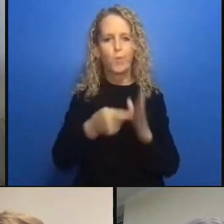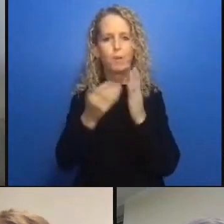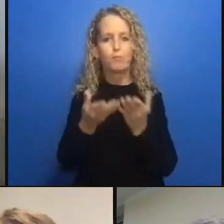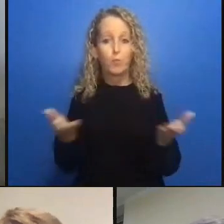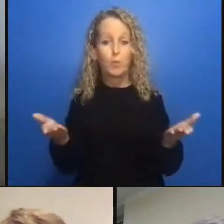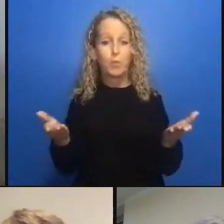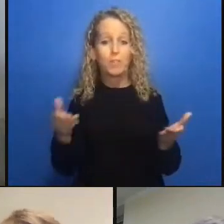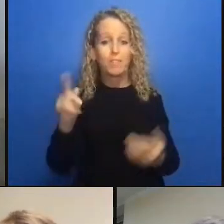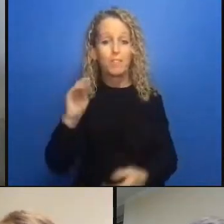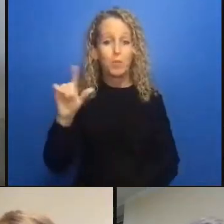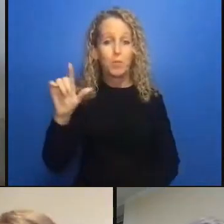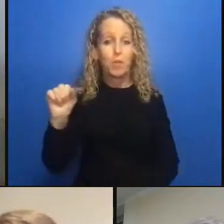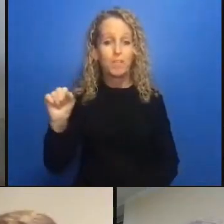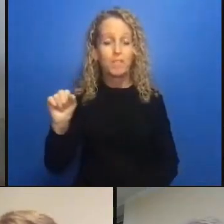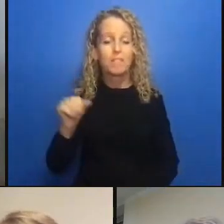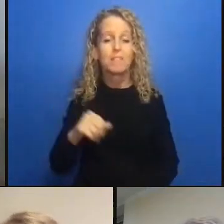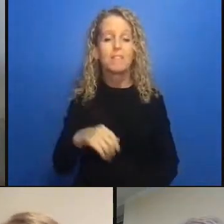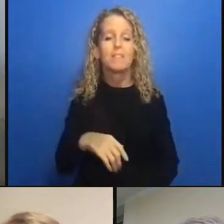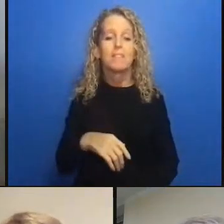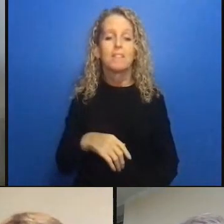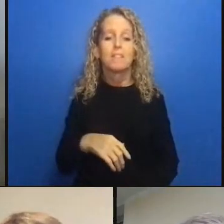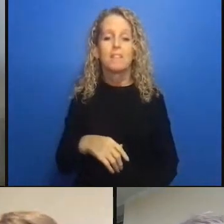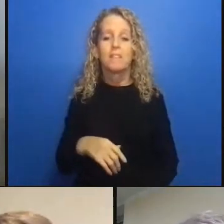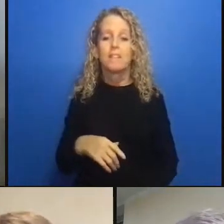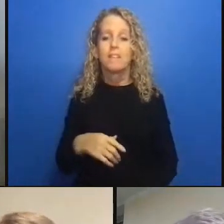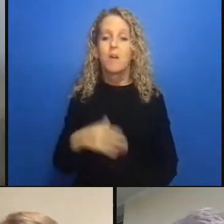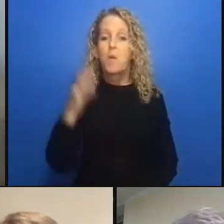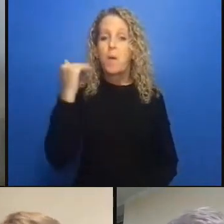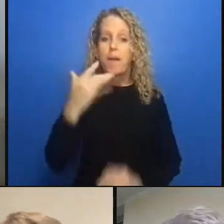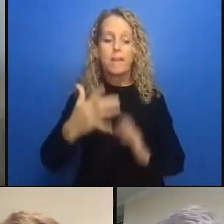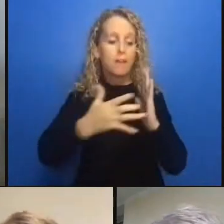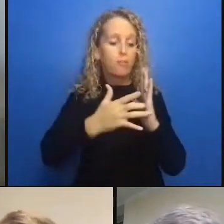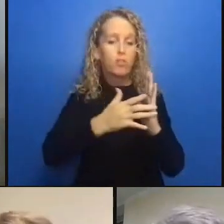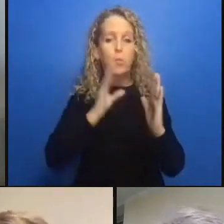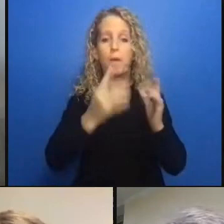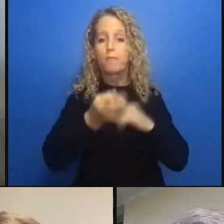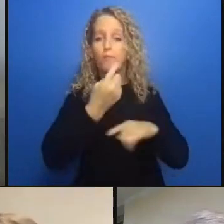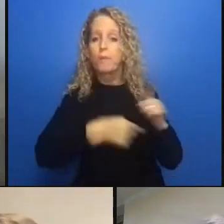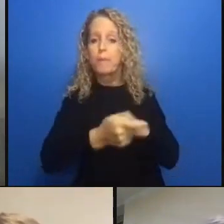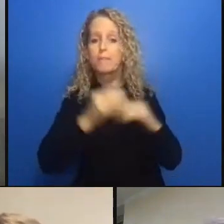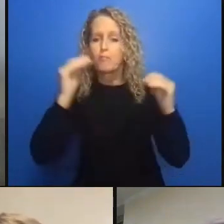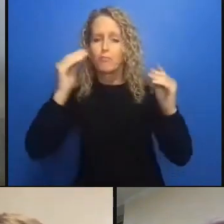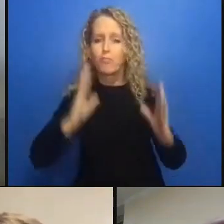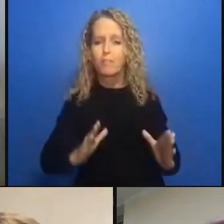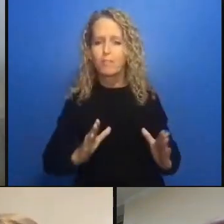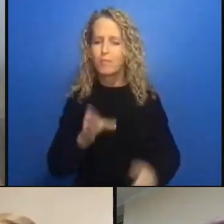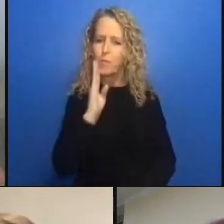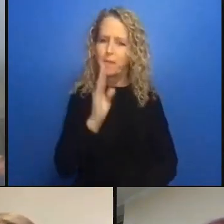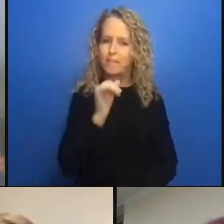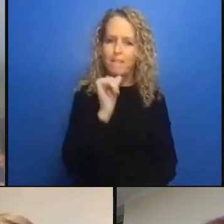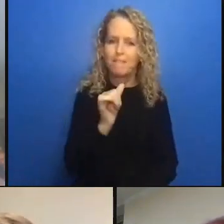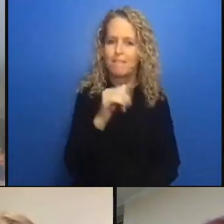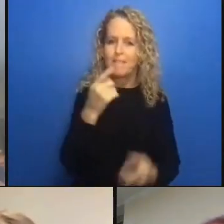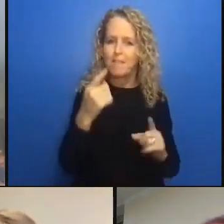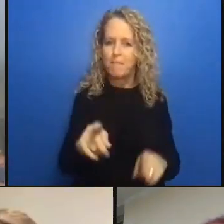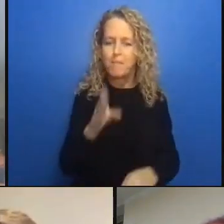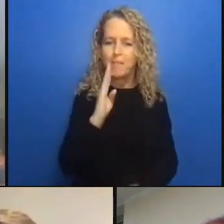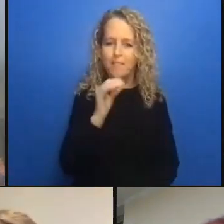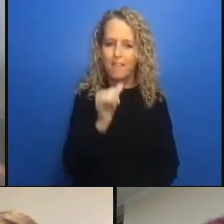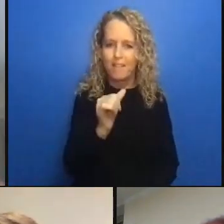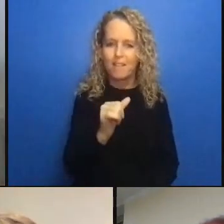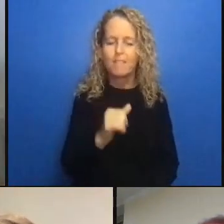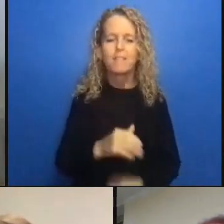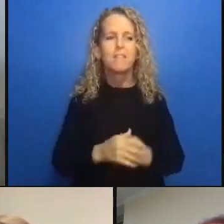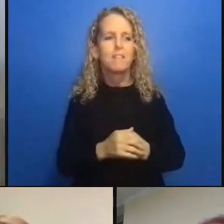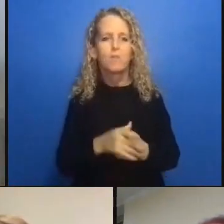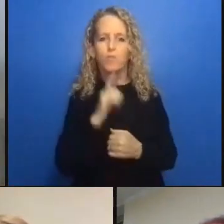a lot of fear that technology is going to take the place of an instructor or a teacher and so on. And that's never going to happen. Technology, it's a